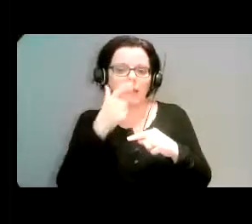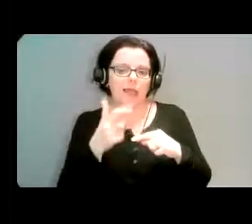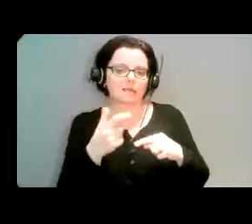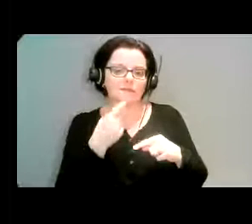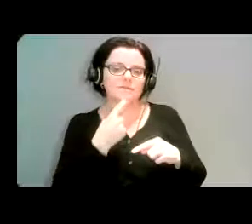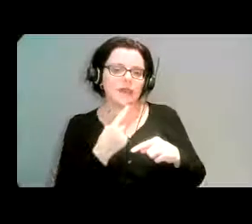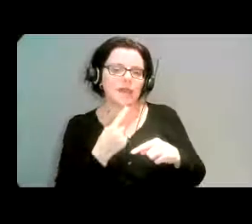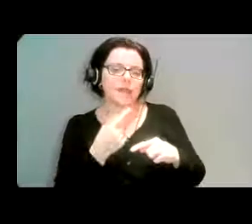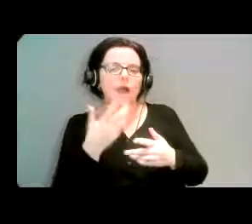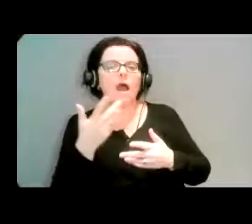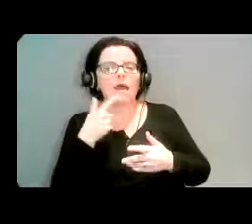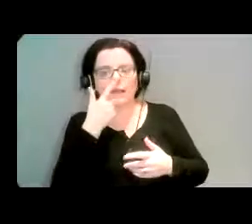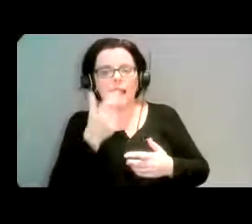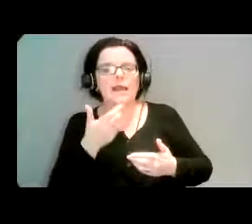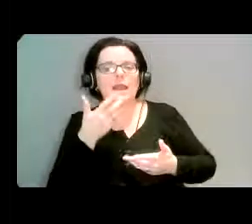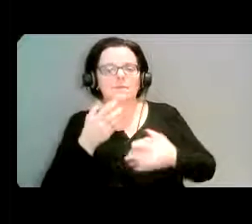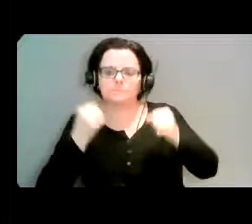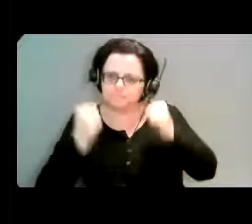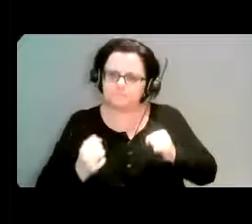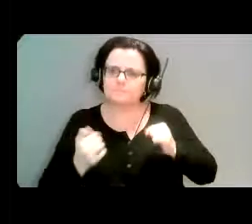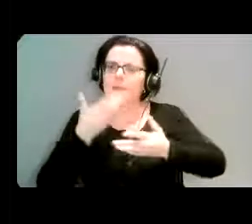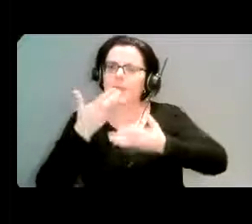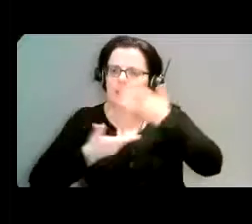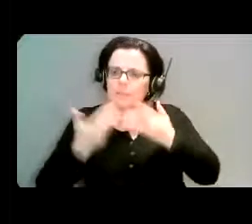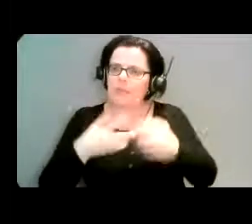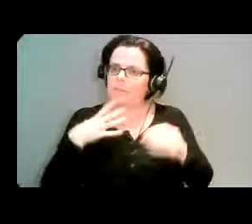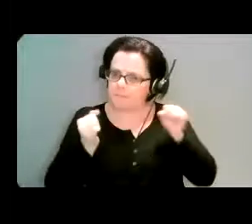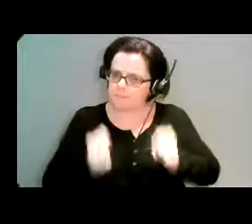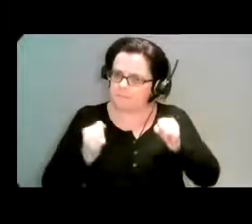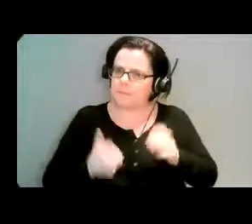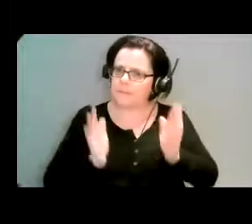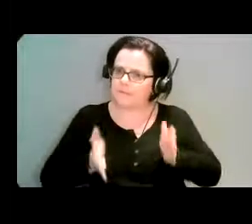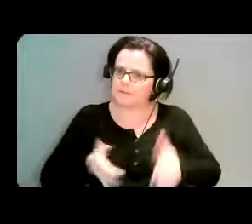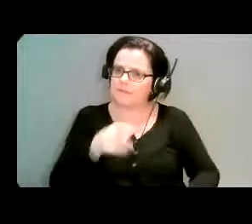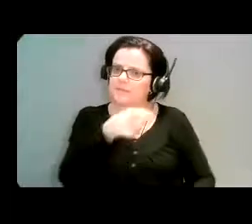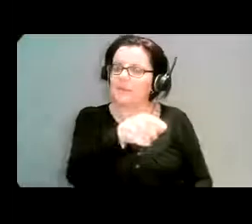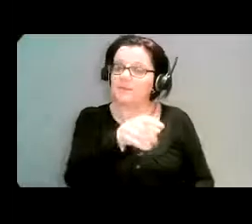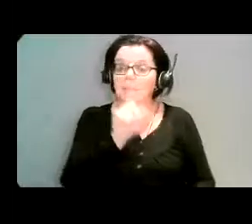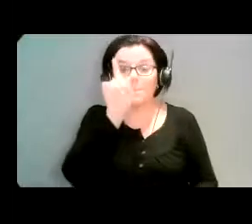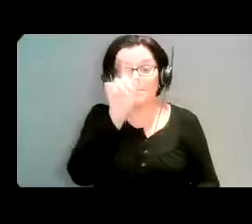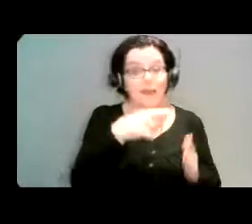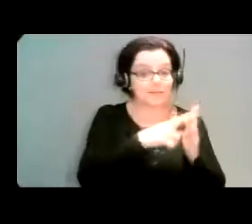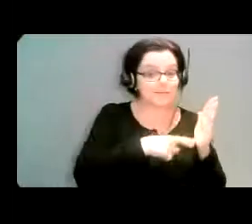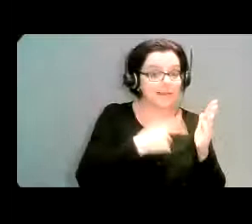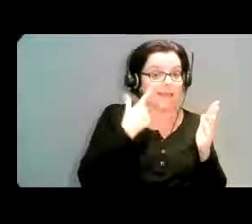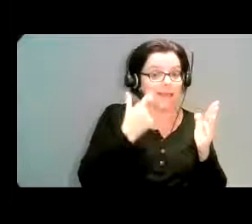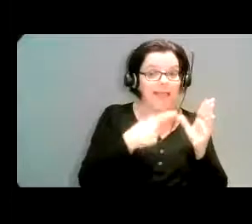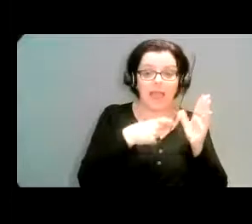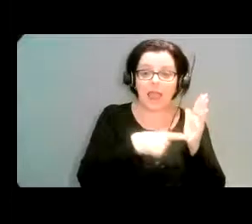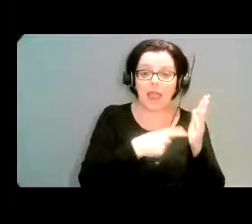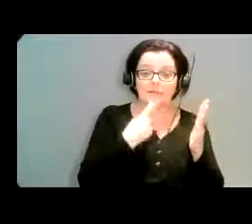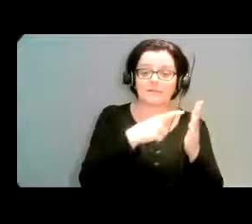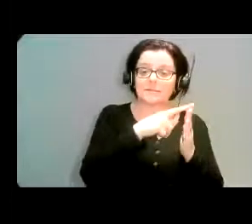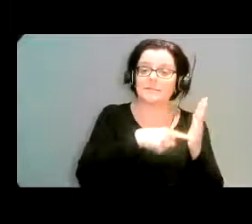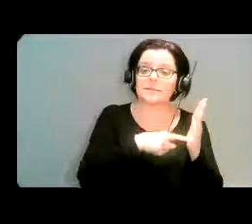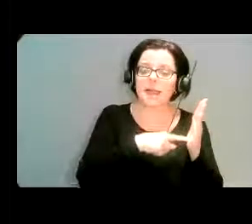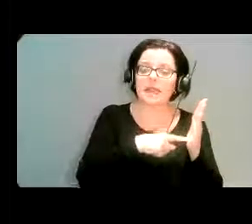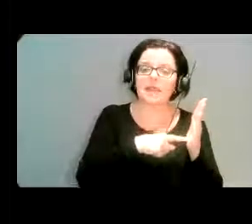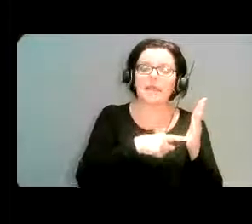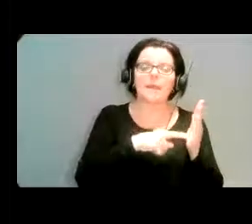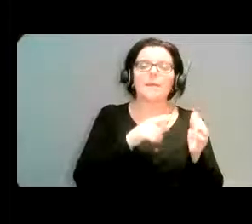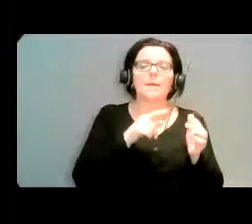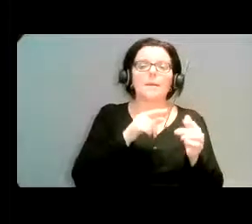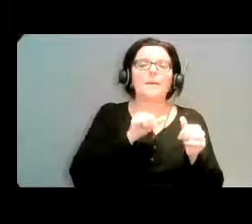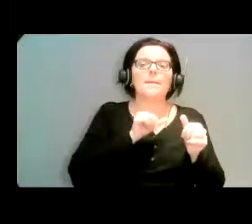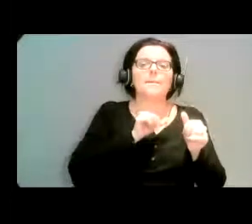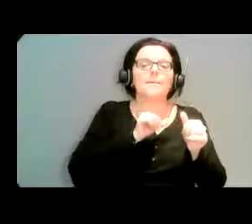justify why they insist on it. However, the Care Act guidance talk about kind of better, not cheaper